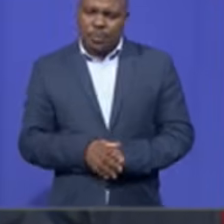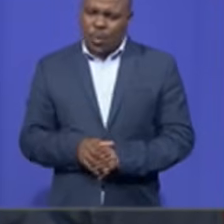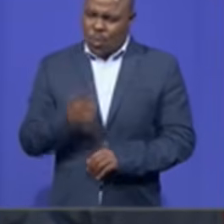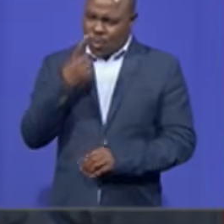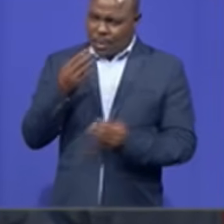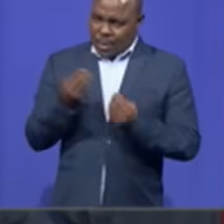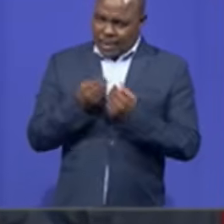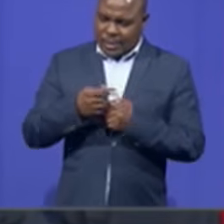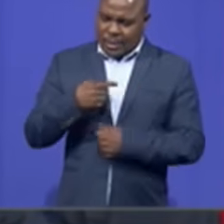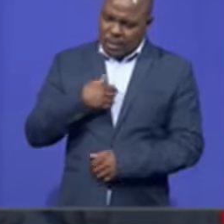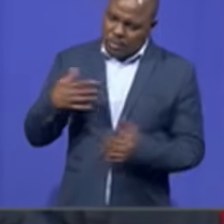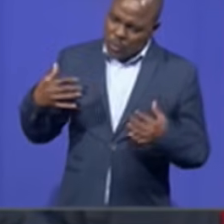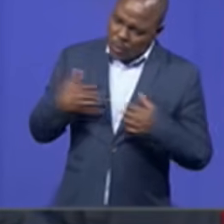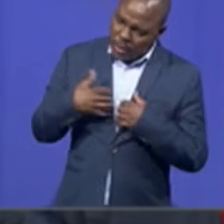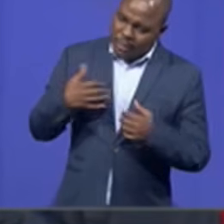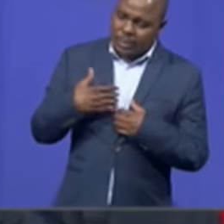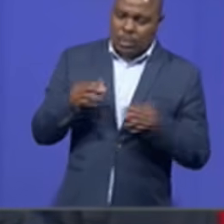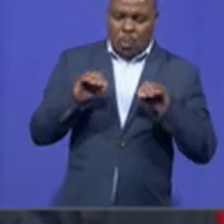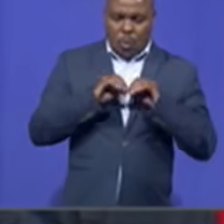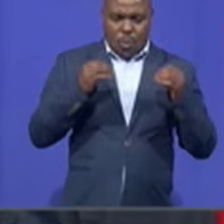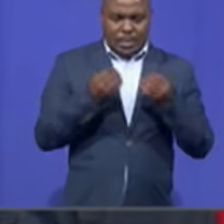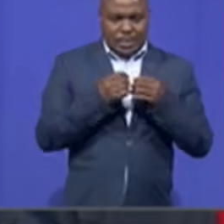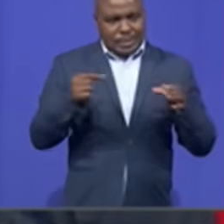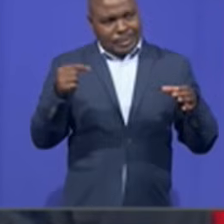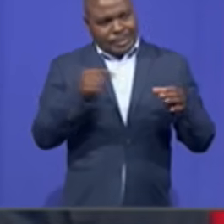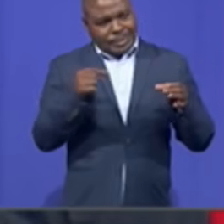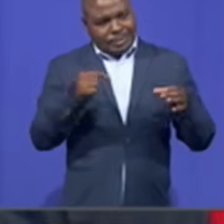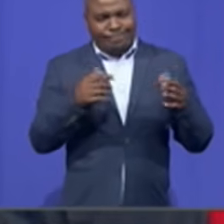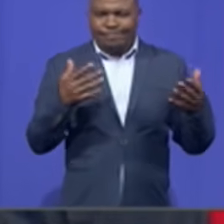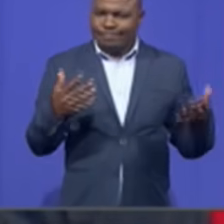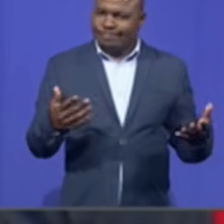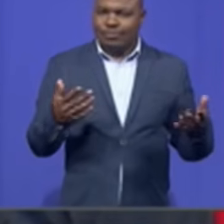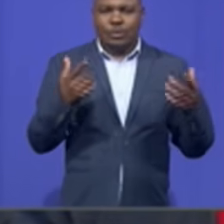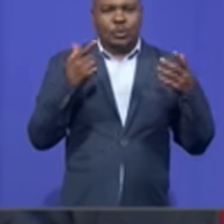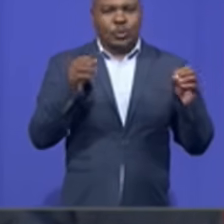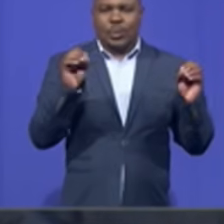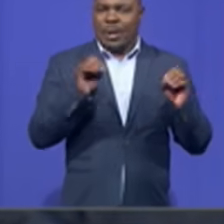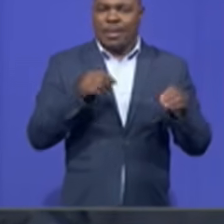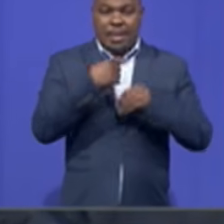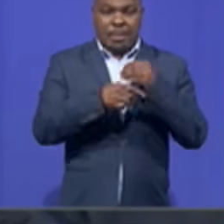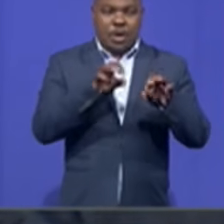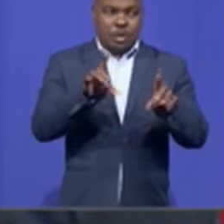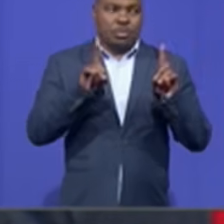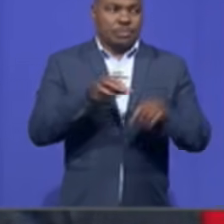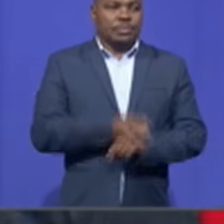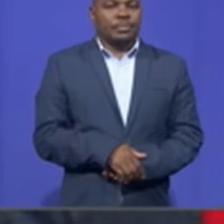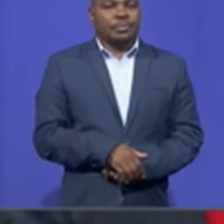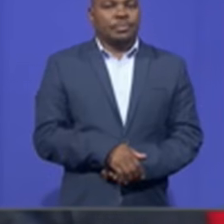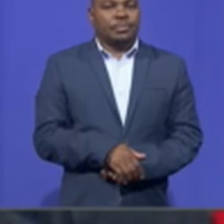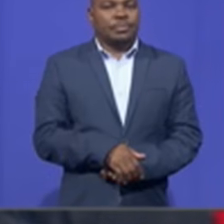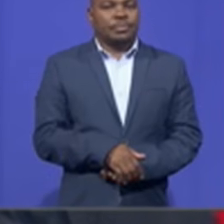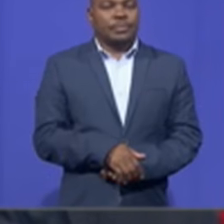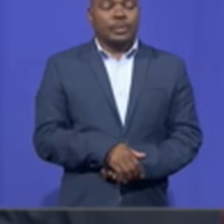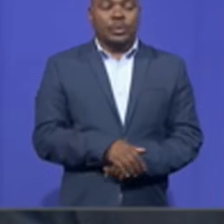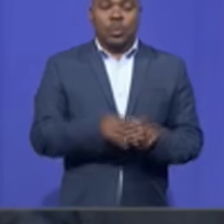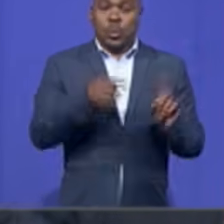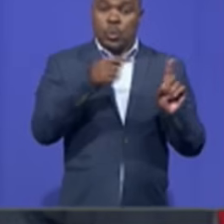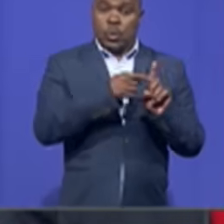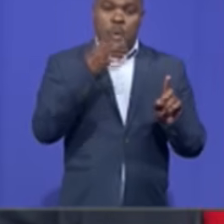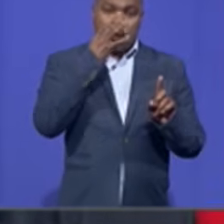that pains me is that our organization is not doing enough in terms of education. He stood